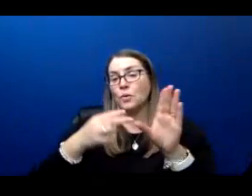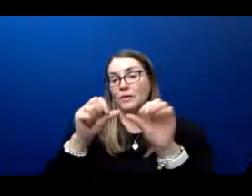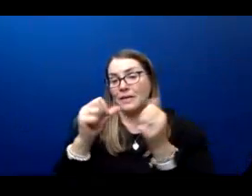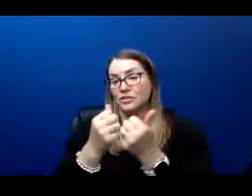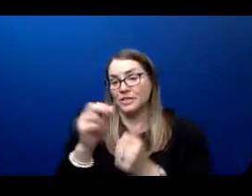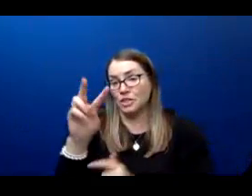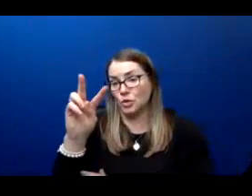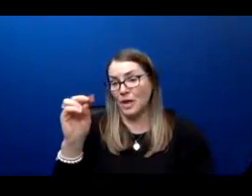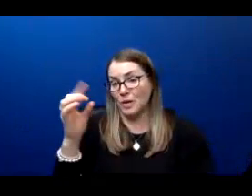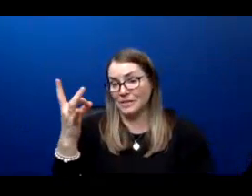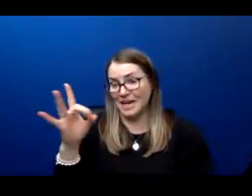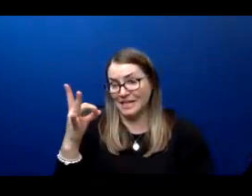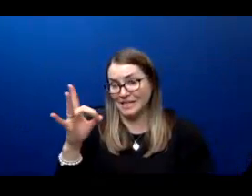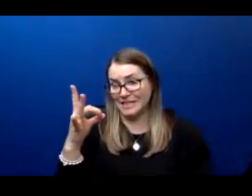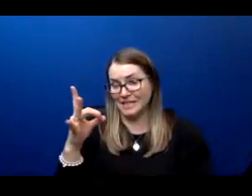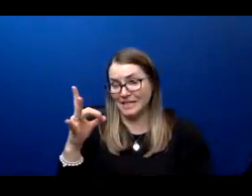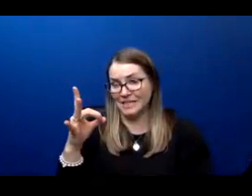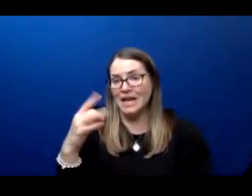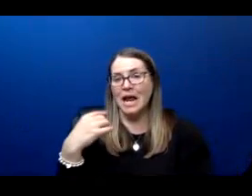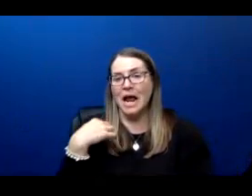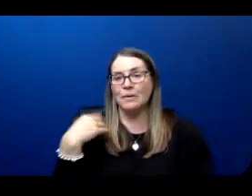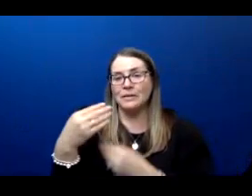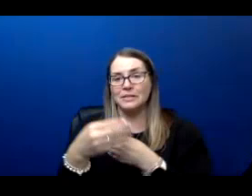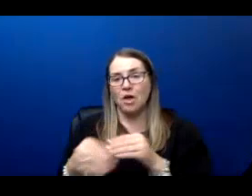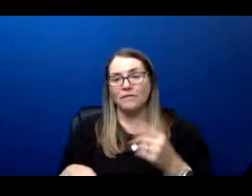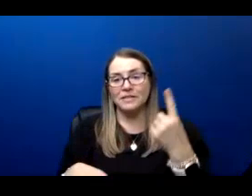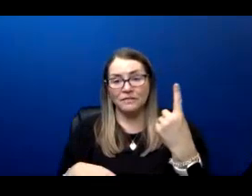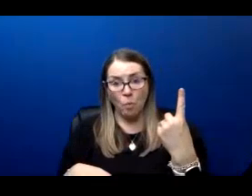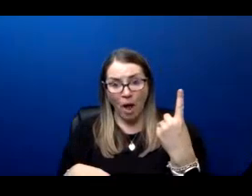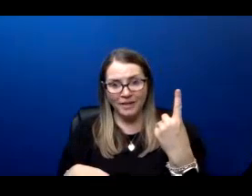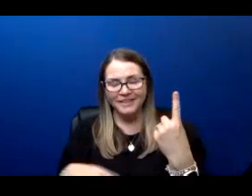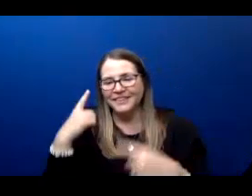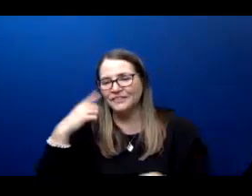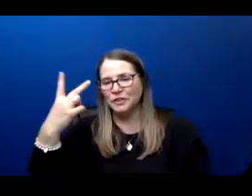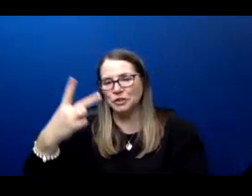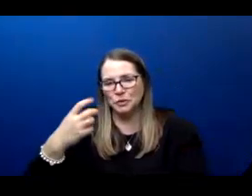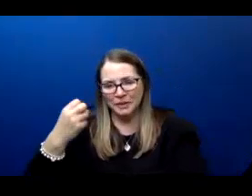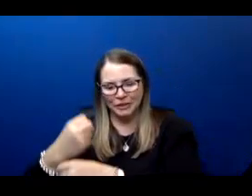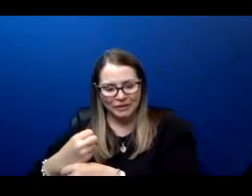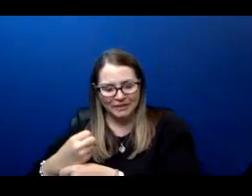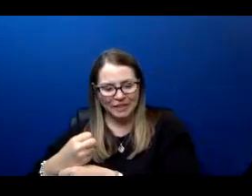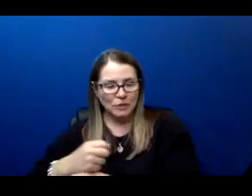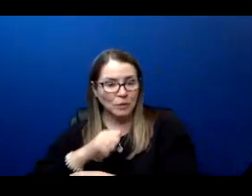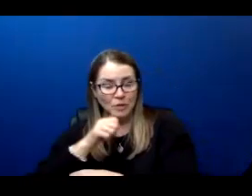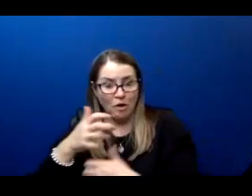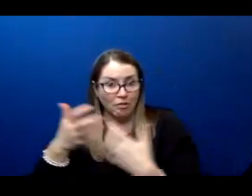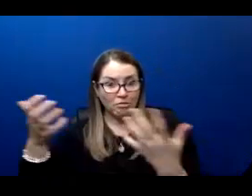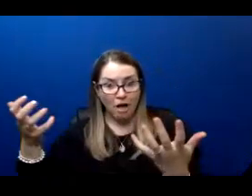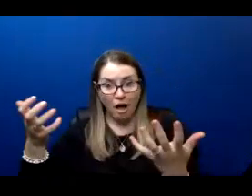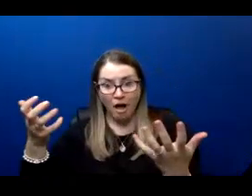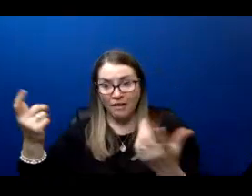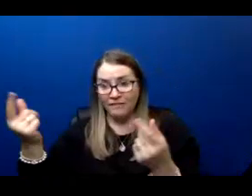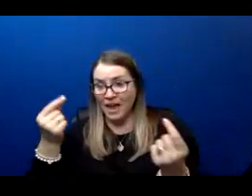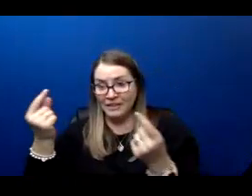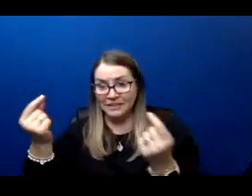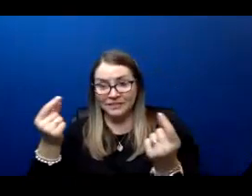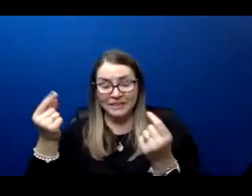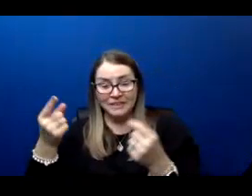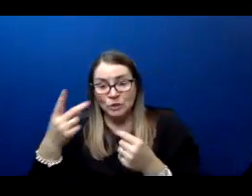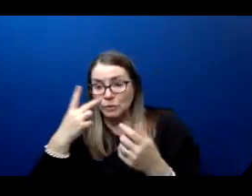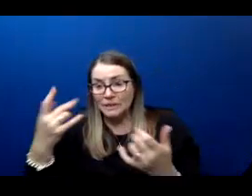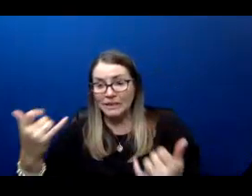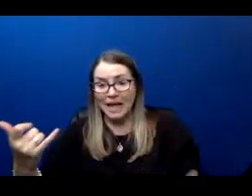2018. As many of you know, I was in Office of One for about 2 years there. And so there was not a lot of activity that as you would see now.